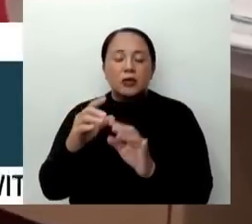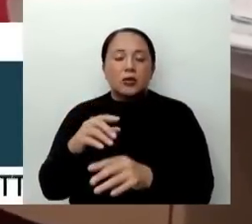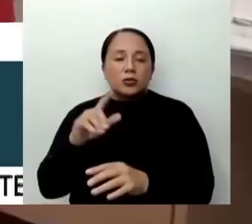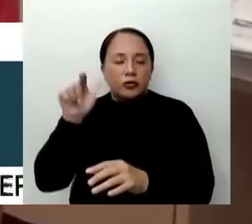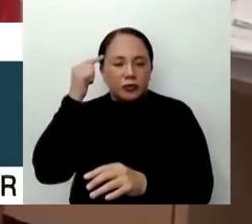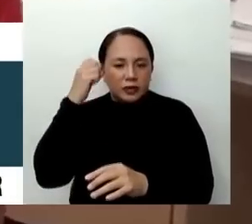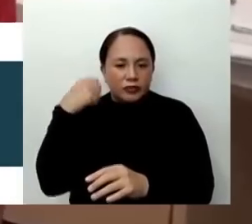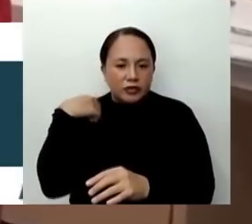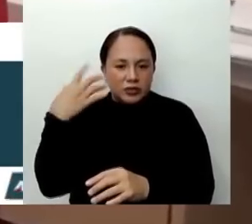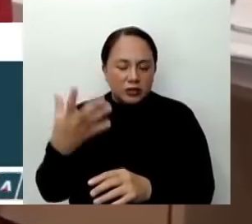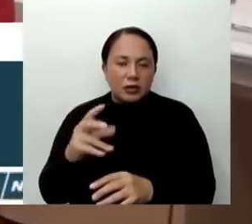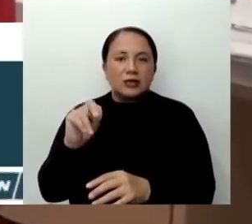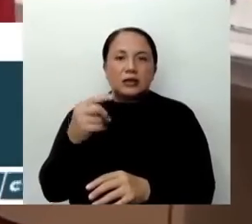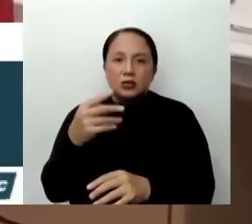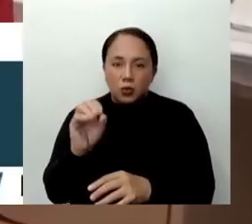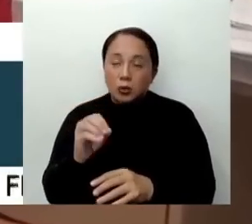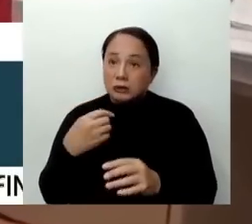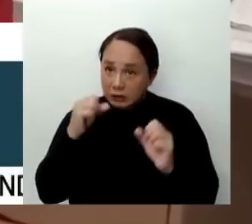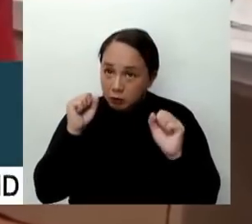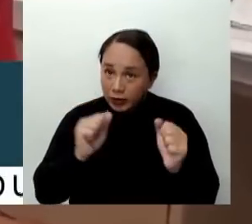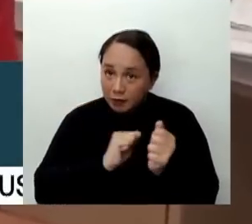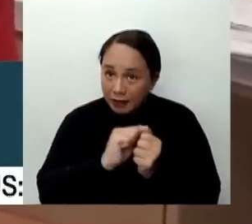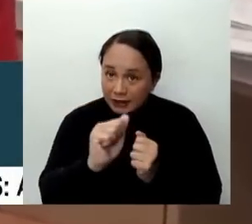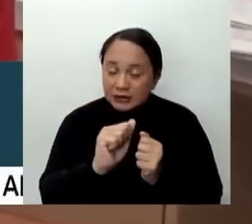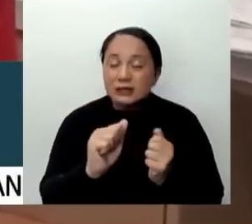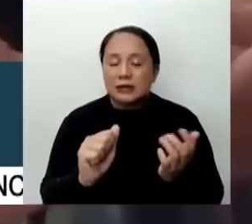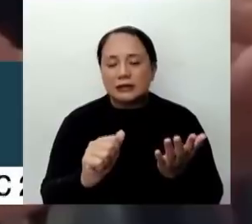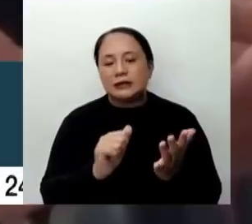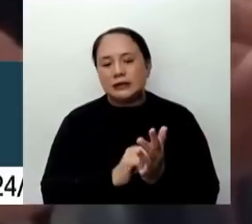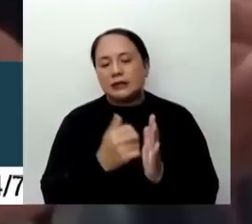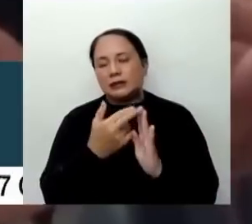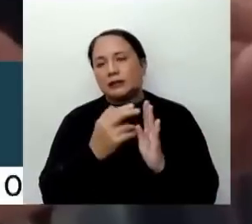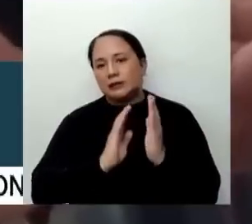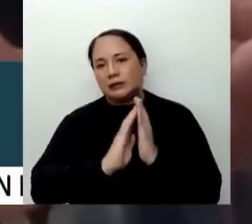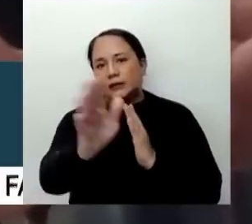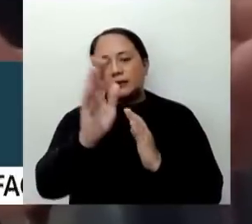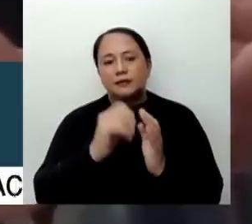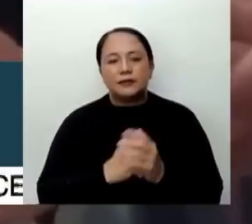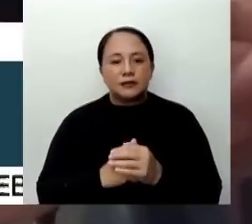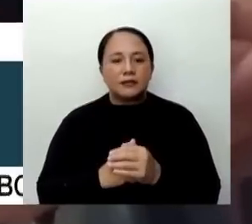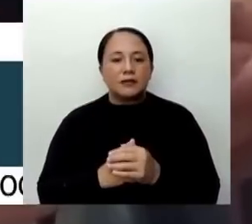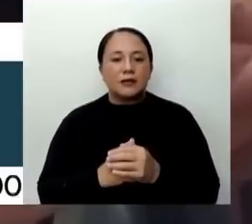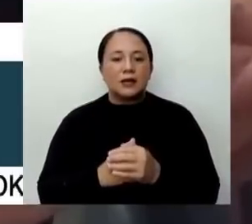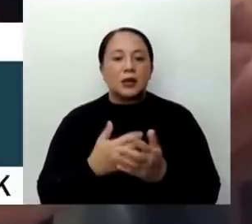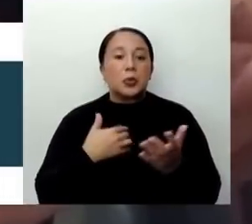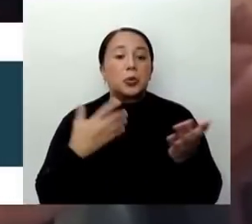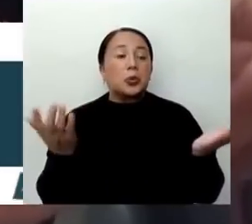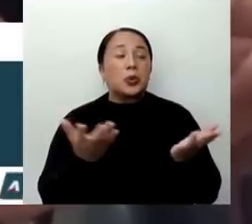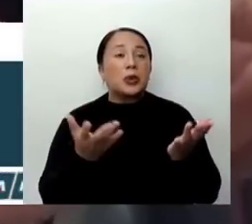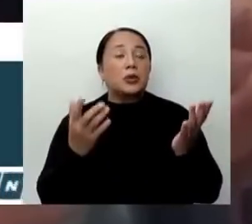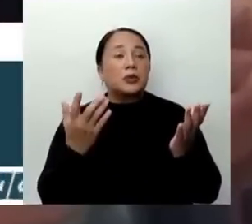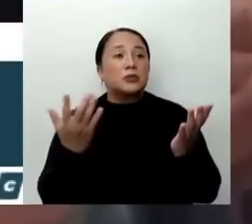mga NGO, na kung pwede nang dumaan, didiretso na po kami. Saan kami banda na pwede kaming